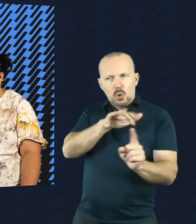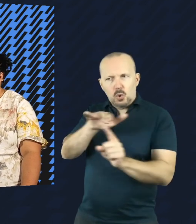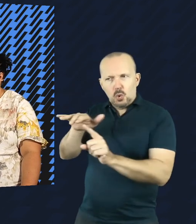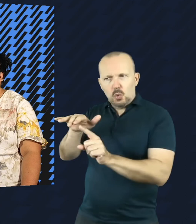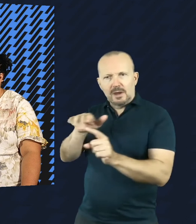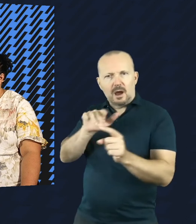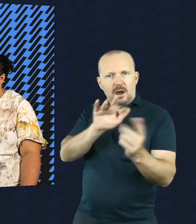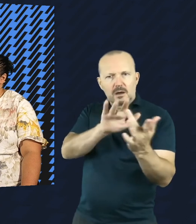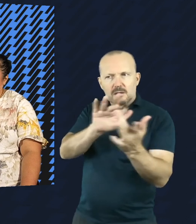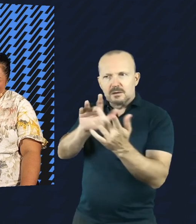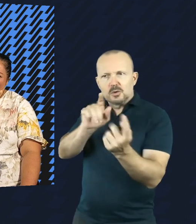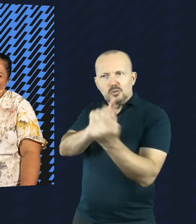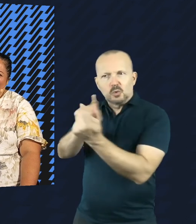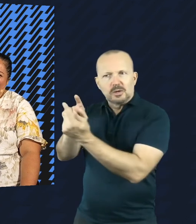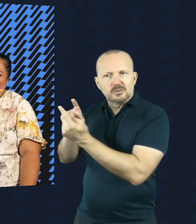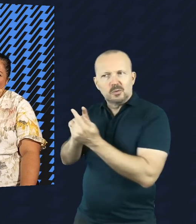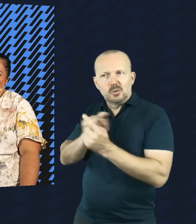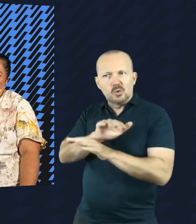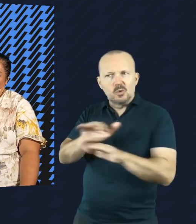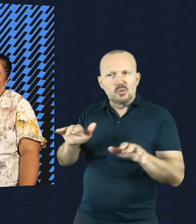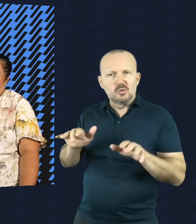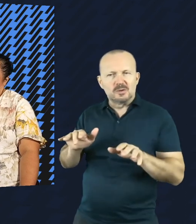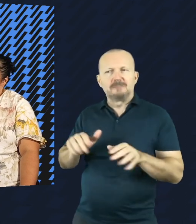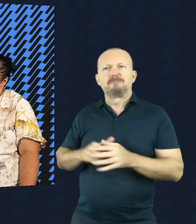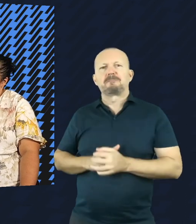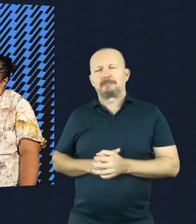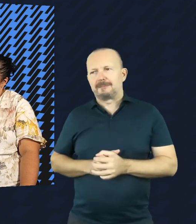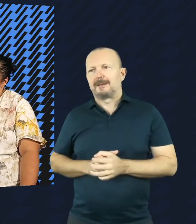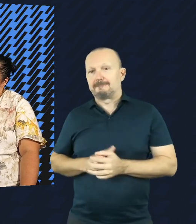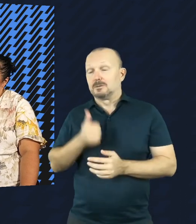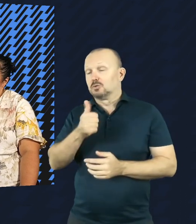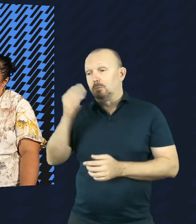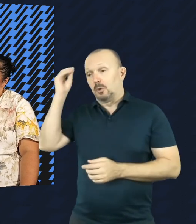That's something to take away, hey? Think more about who we're talking to.